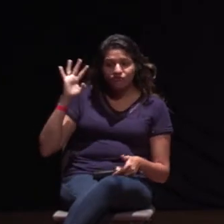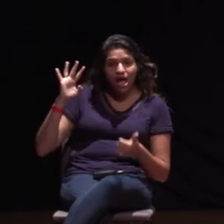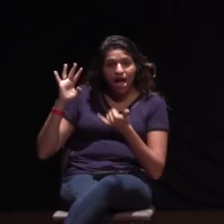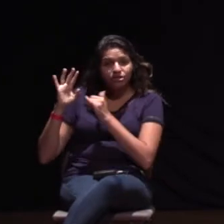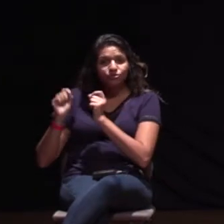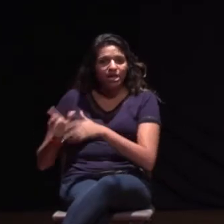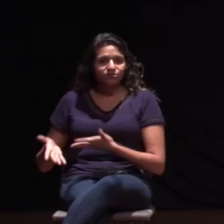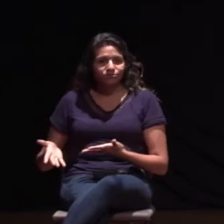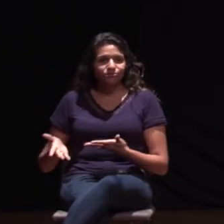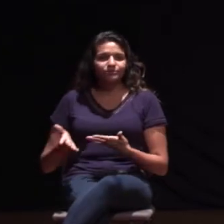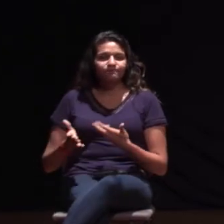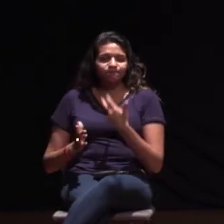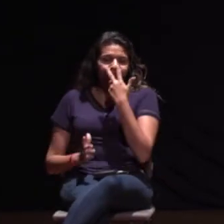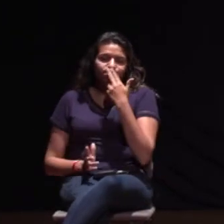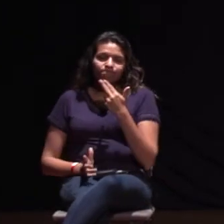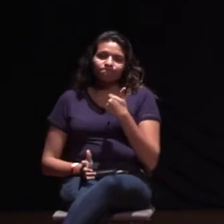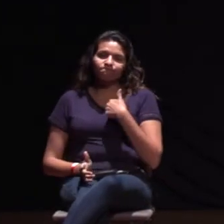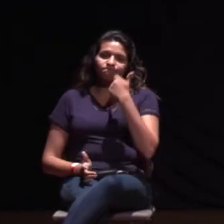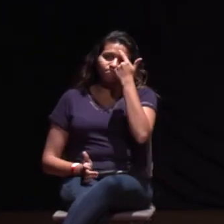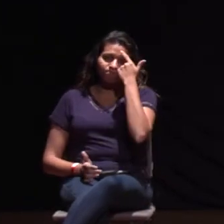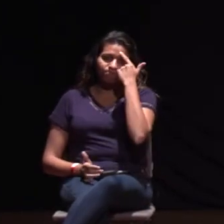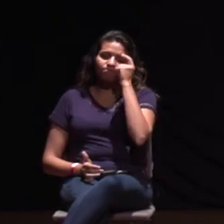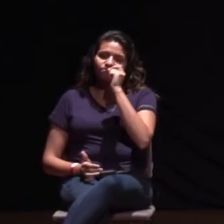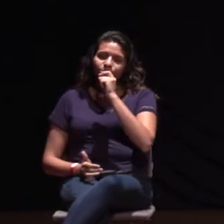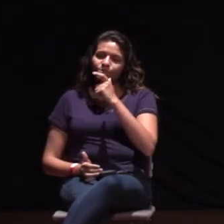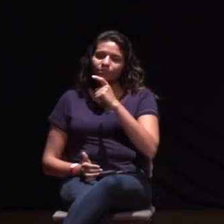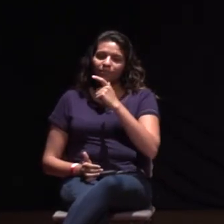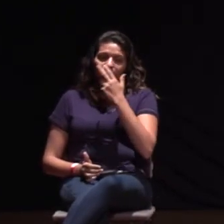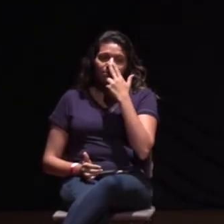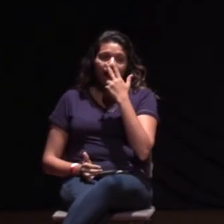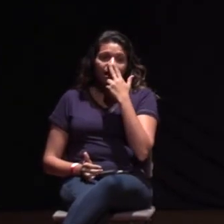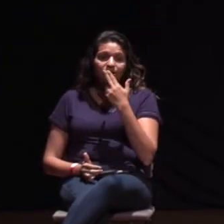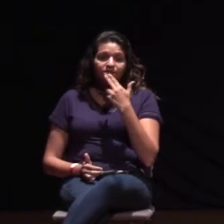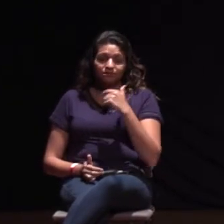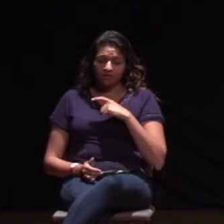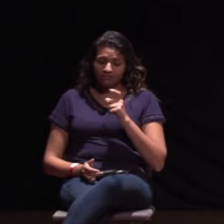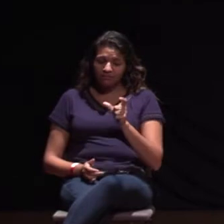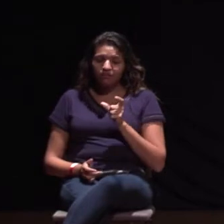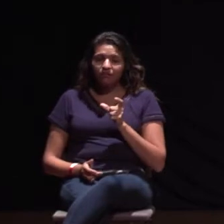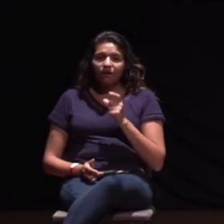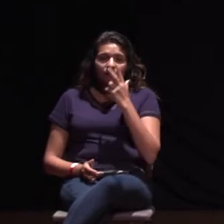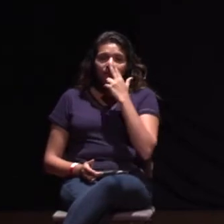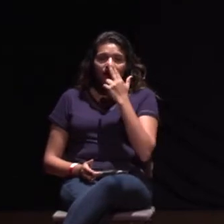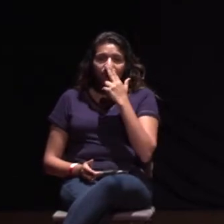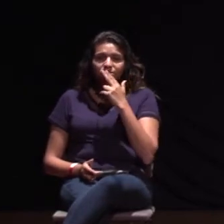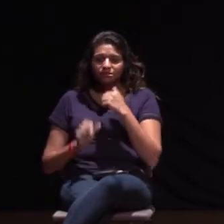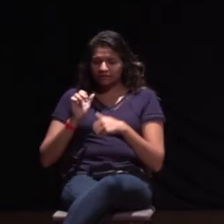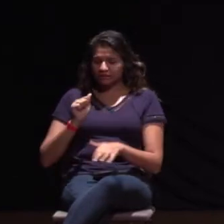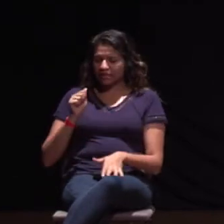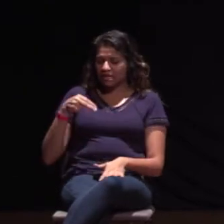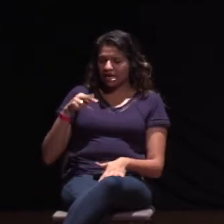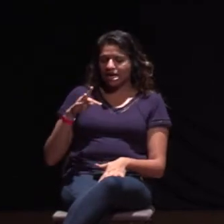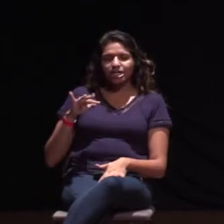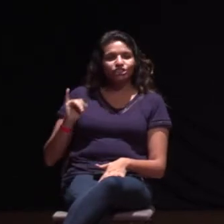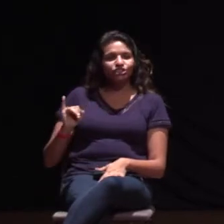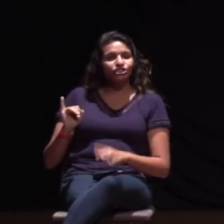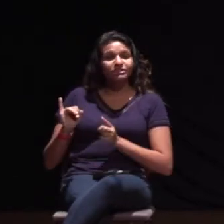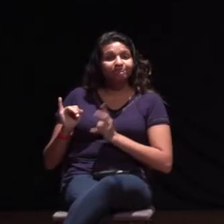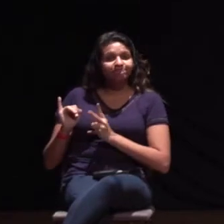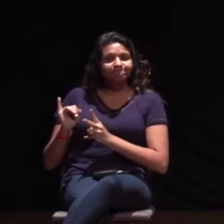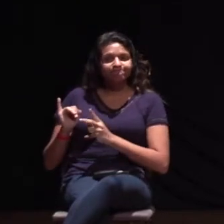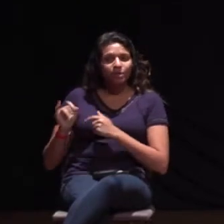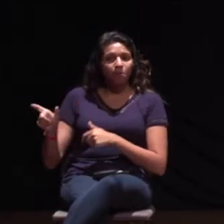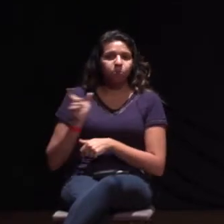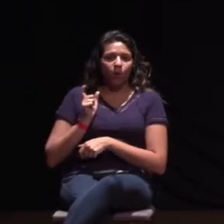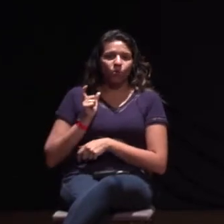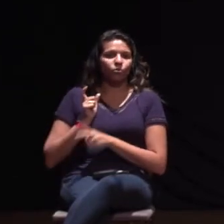being an umbrella term for everything that can be antied. And this is something that I find beautiful in as much as when one starts to